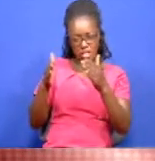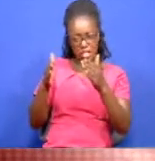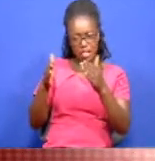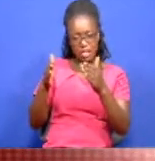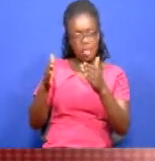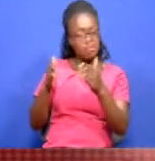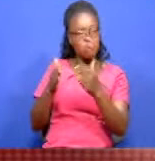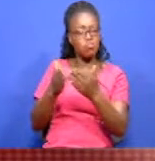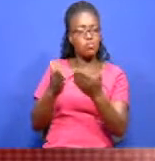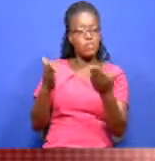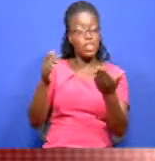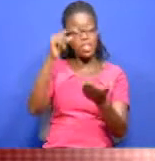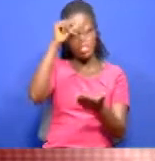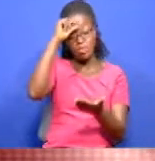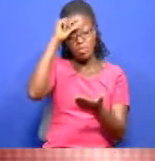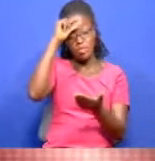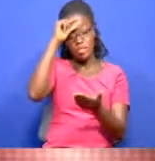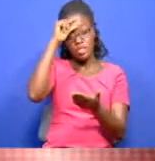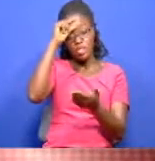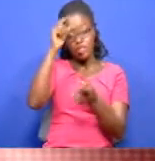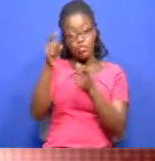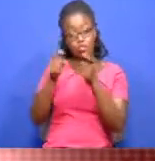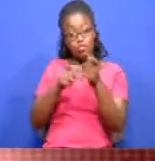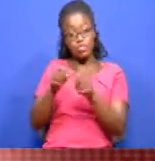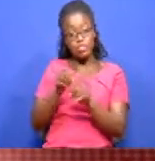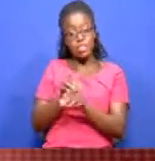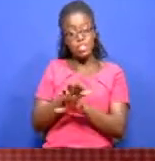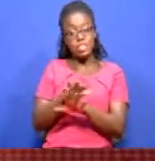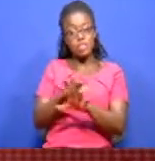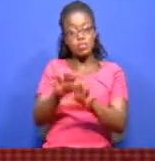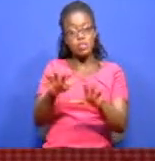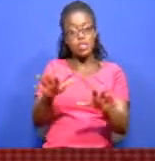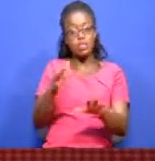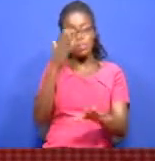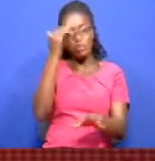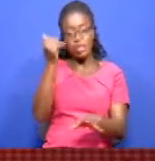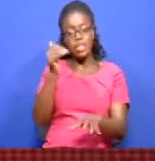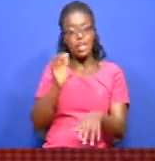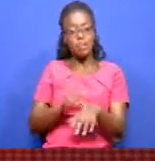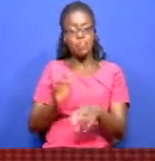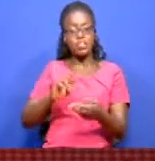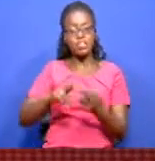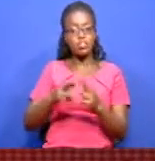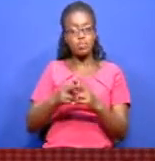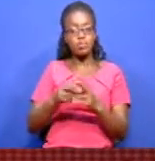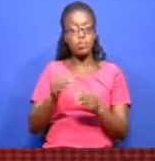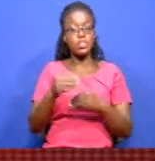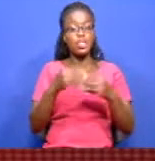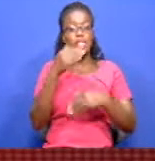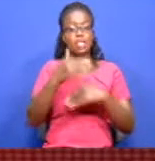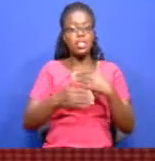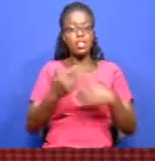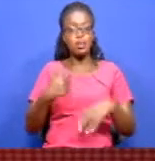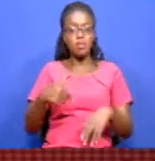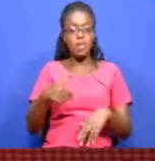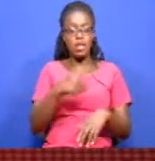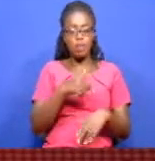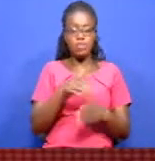attention to be able to streamline this because it affects our relationship with our neighbors and it affects the